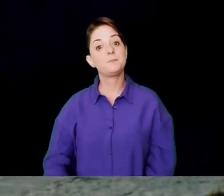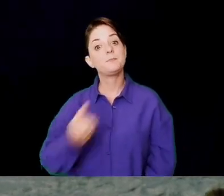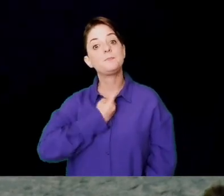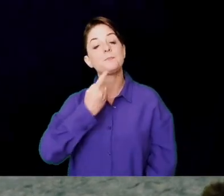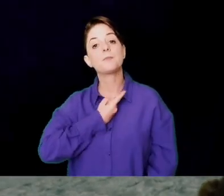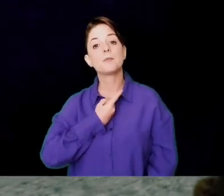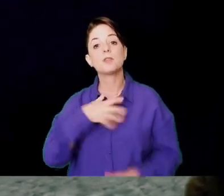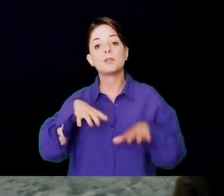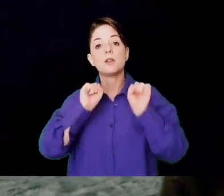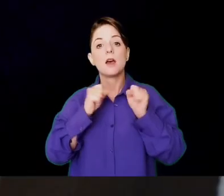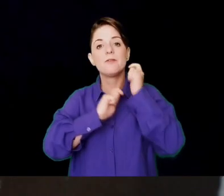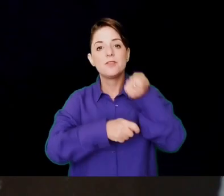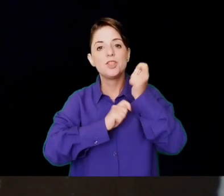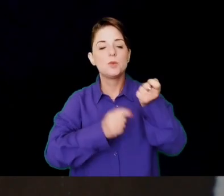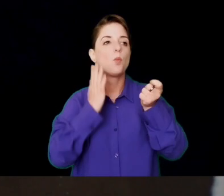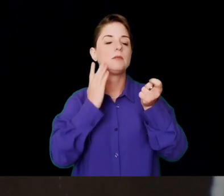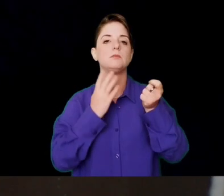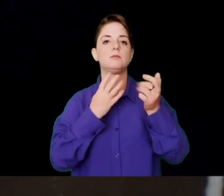I first started fishing in